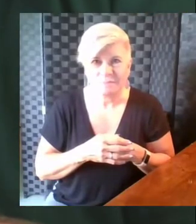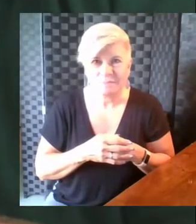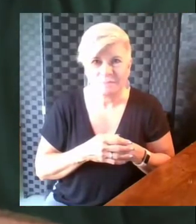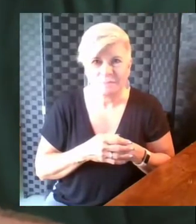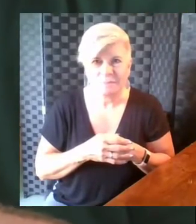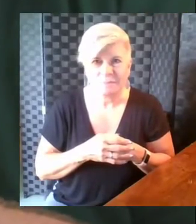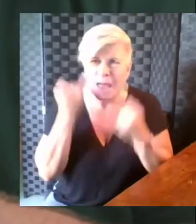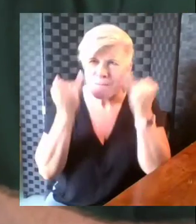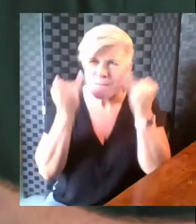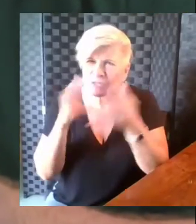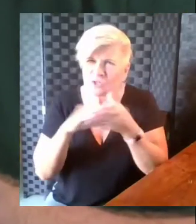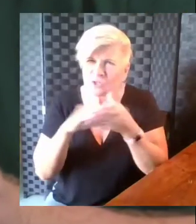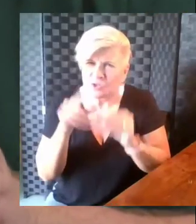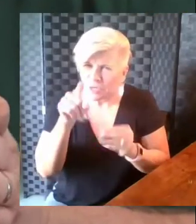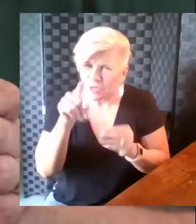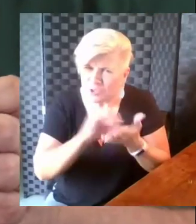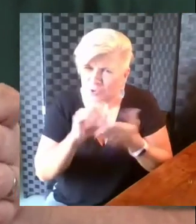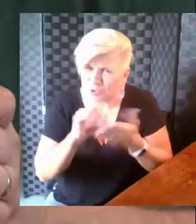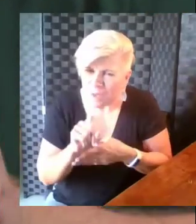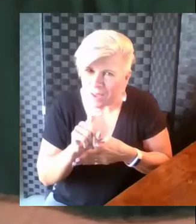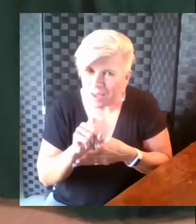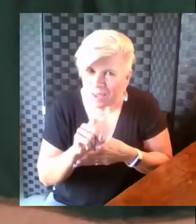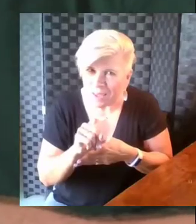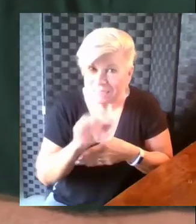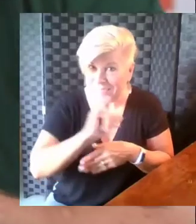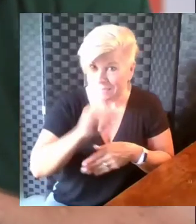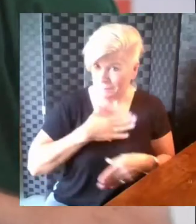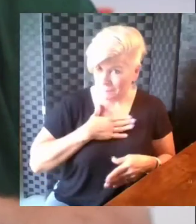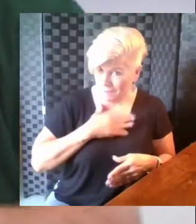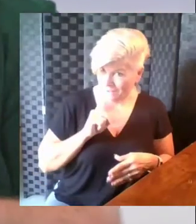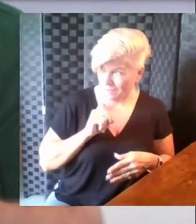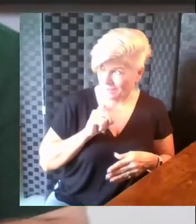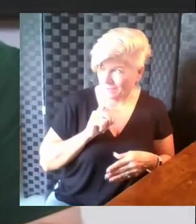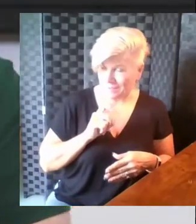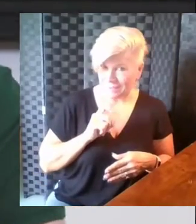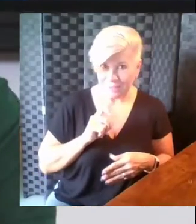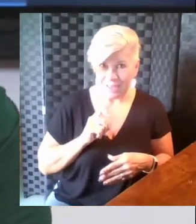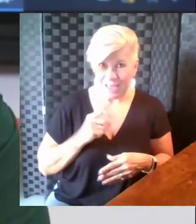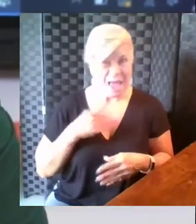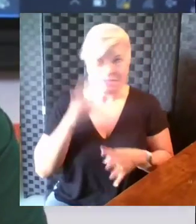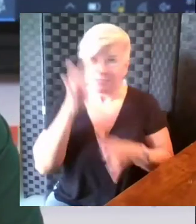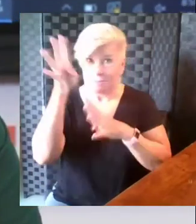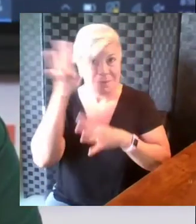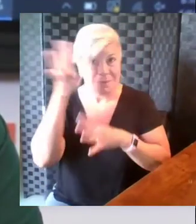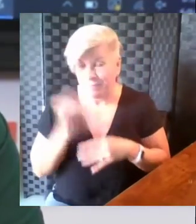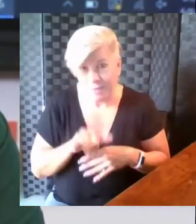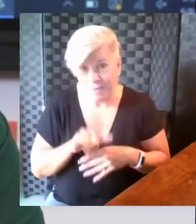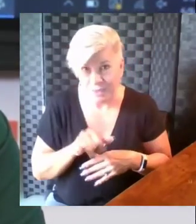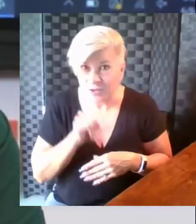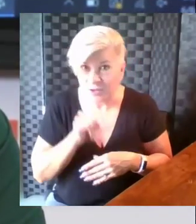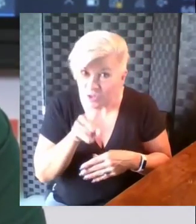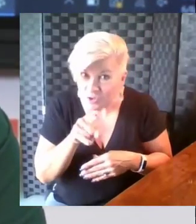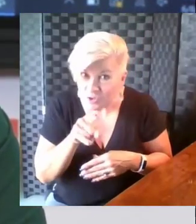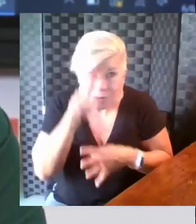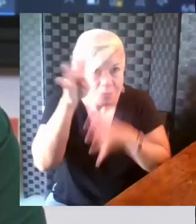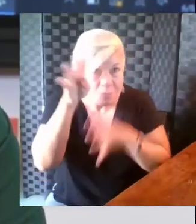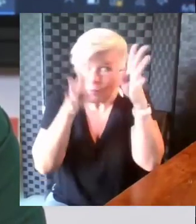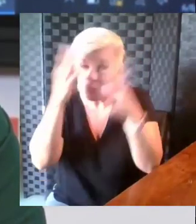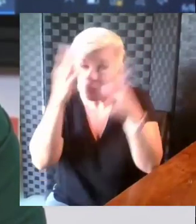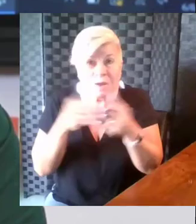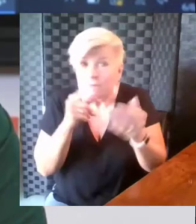What kind of imaginary story are you going to write? Can you write a story like mine? I just came up with that. You can come up with any story you